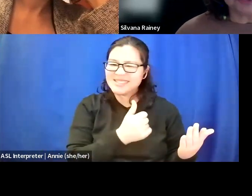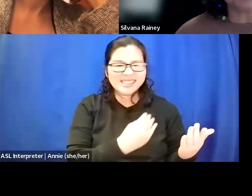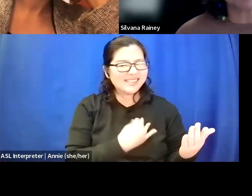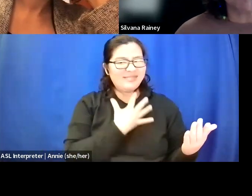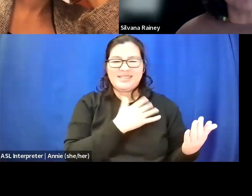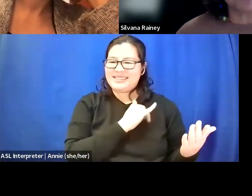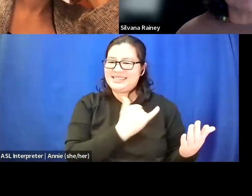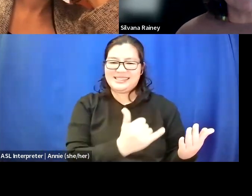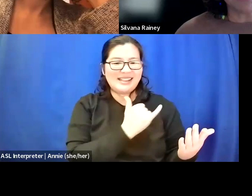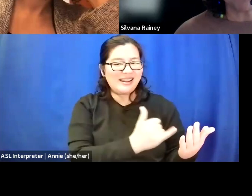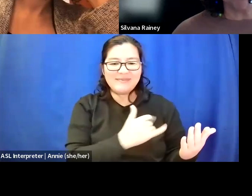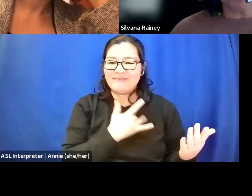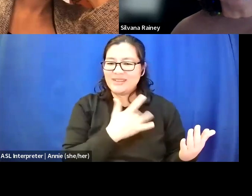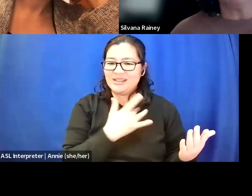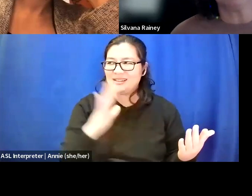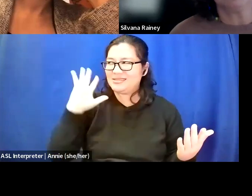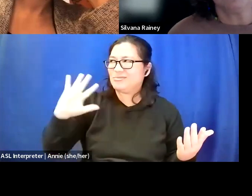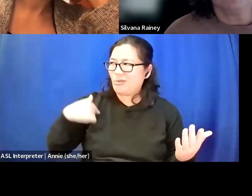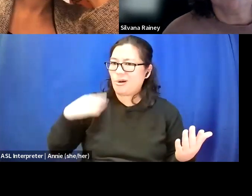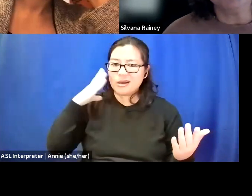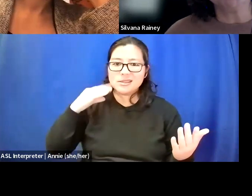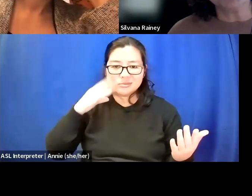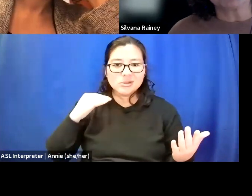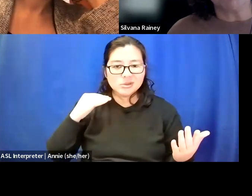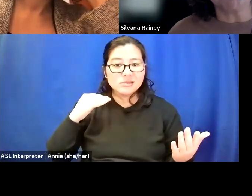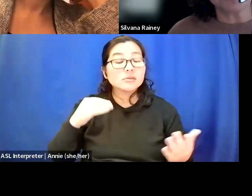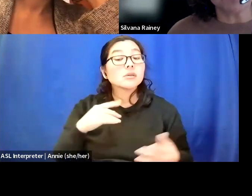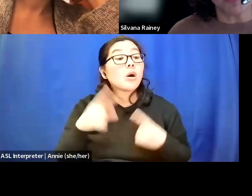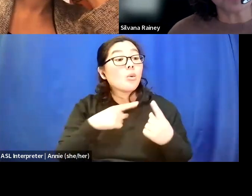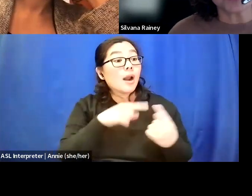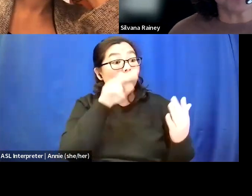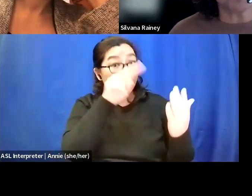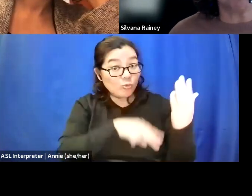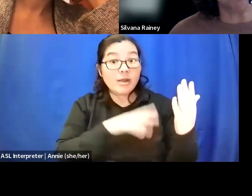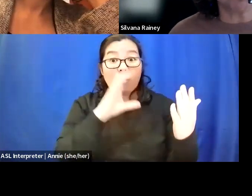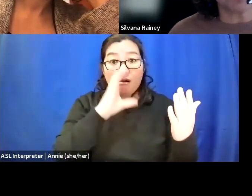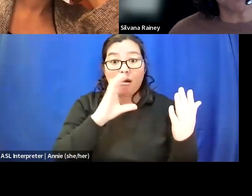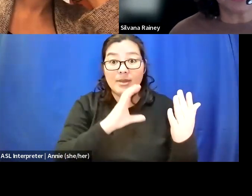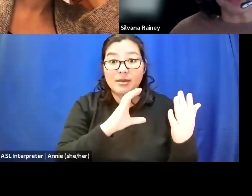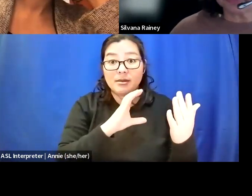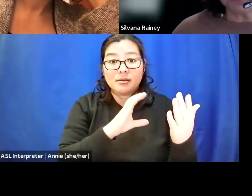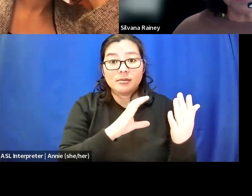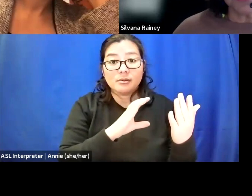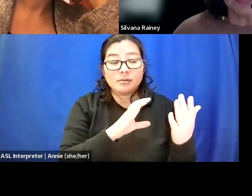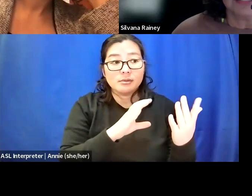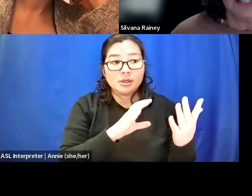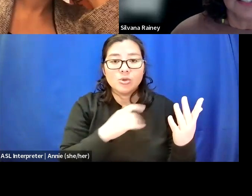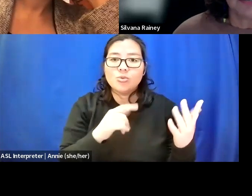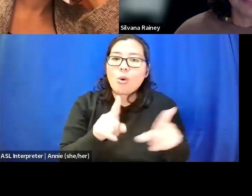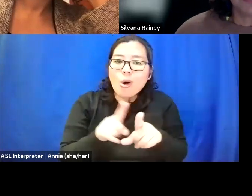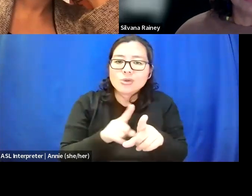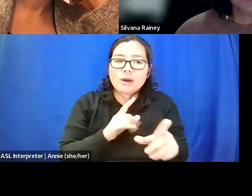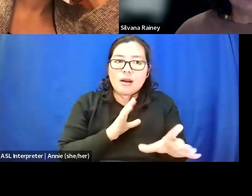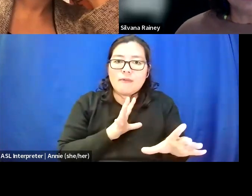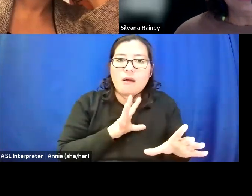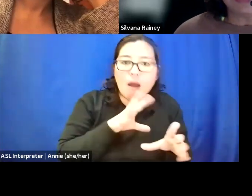of reading a comic that, to me, when you read a comic, you also one of the characters. So